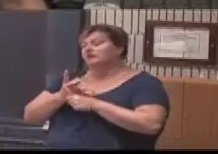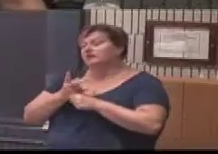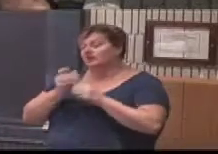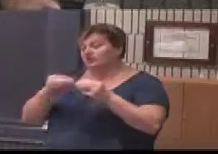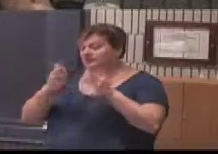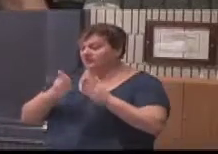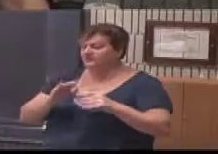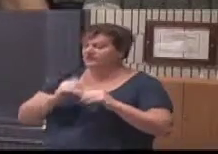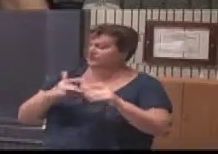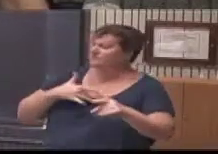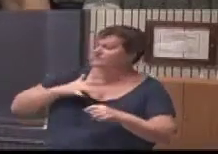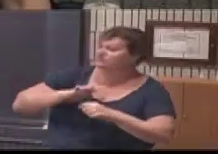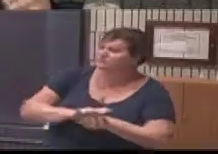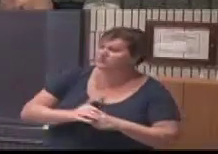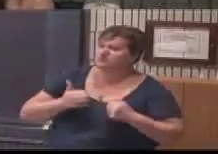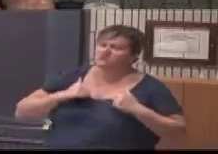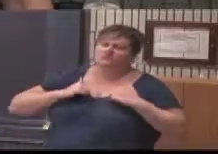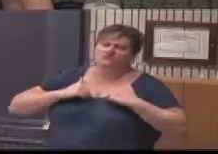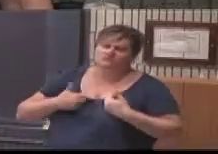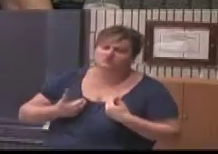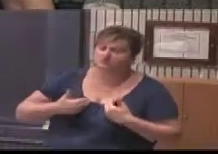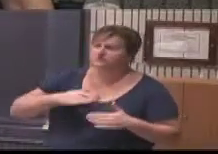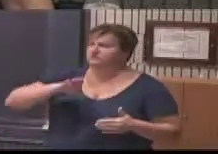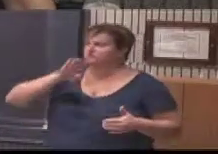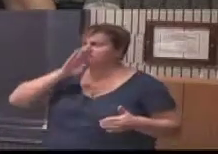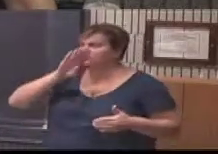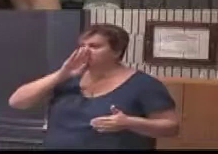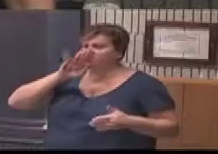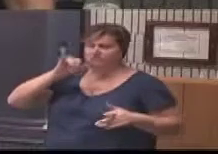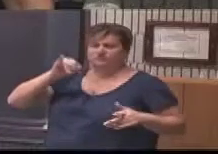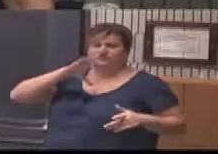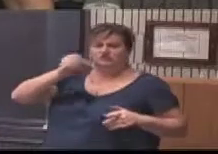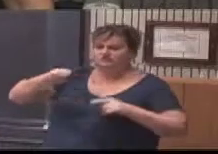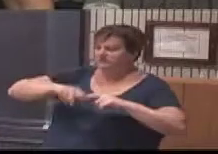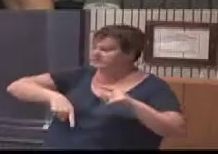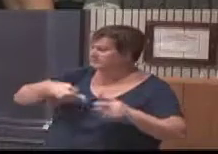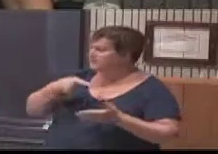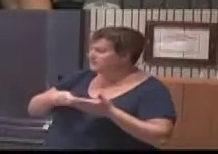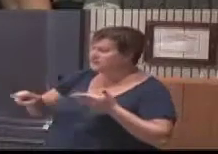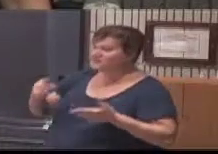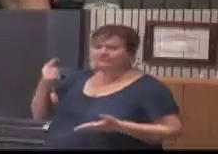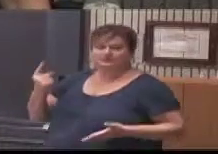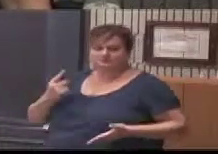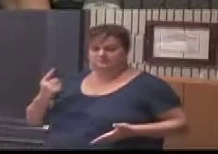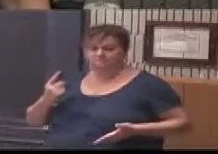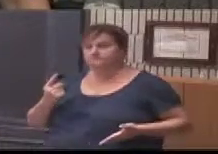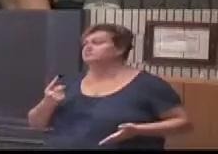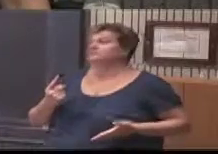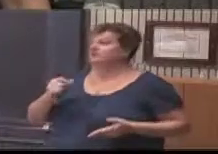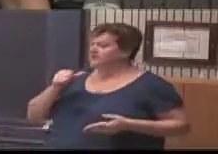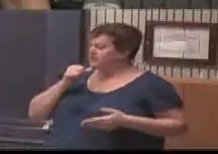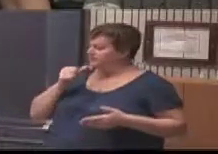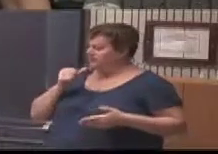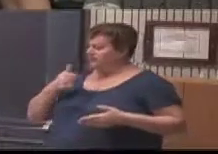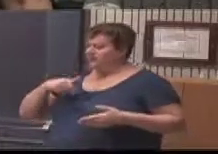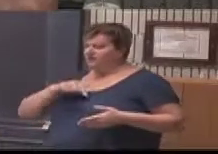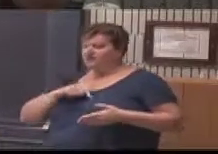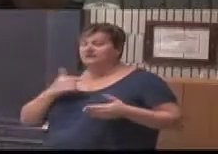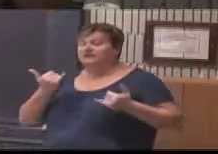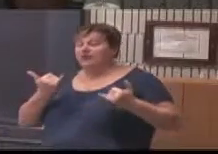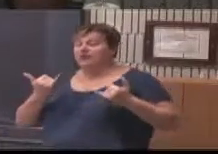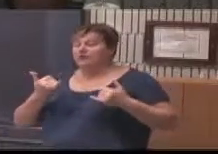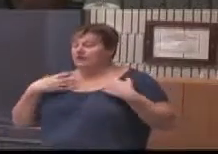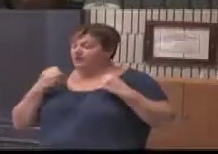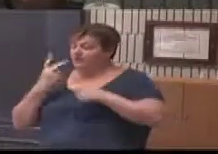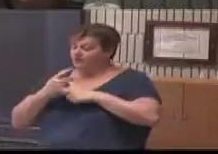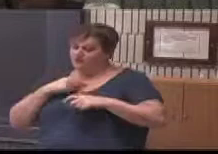feeling stressed or they're feeling exhausted or they're feeling frustrated that the insurance company won't pay for something. And now a lot of us in healthcare are looking at trying